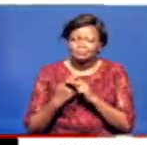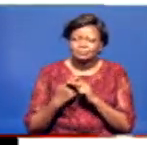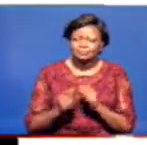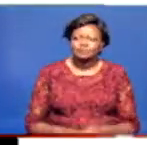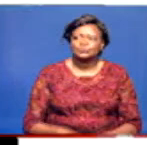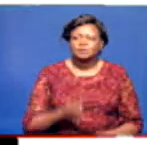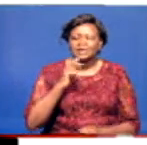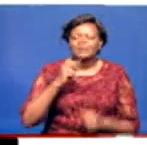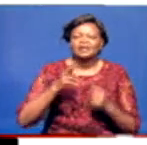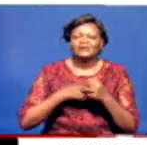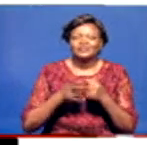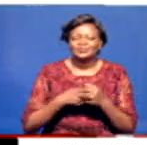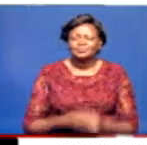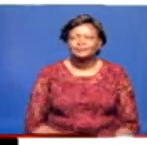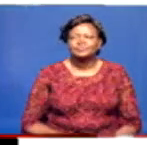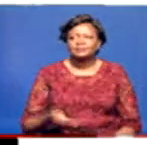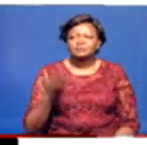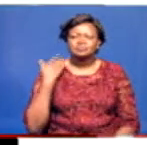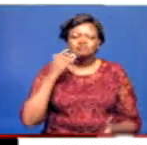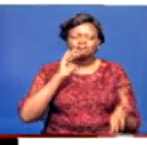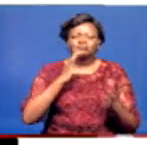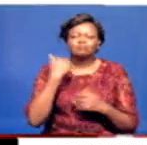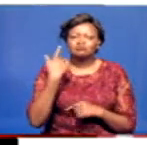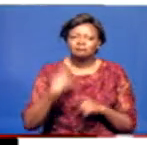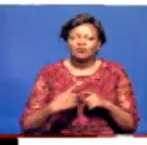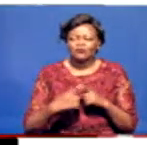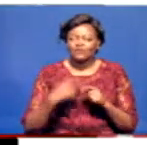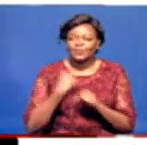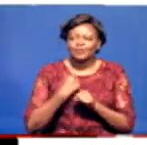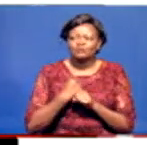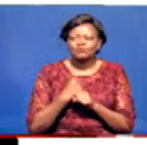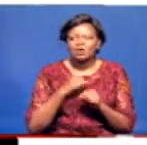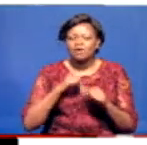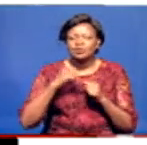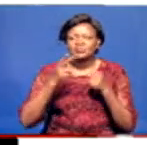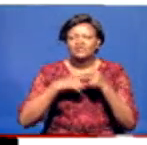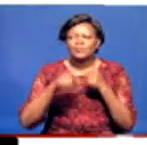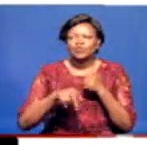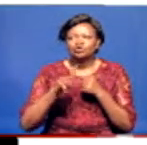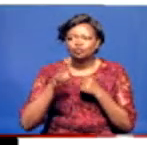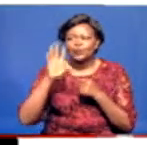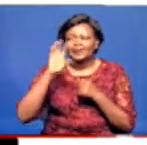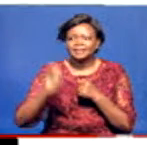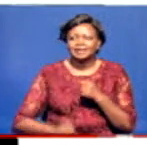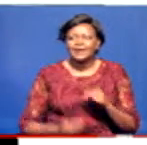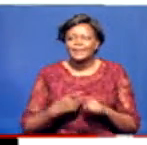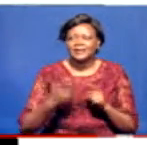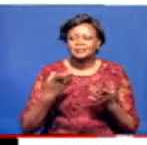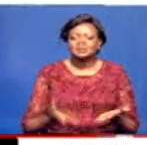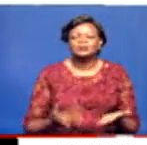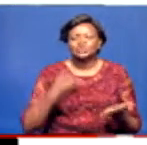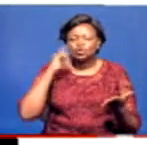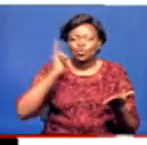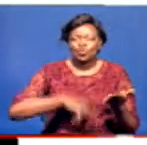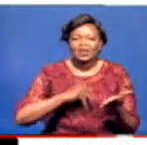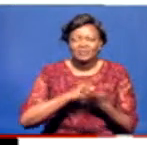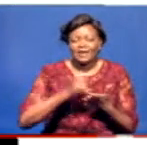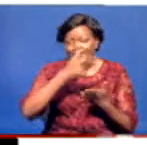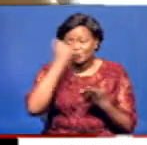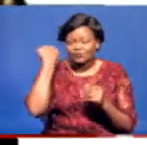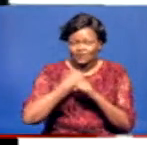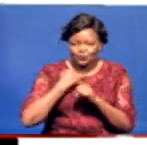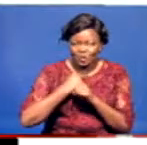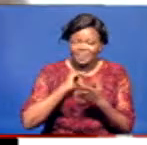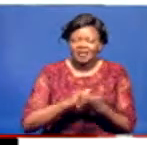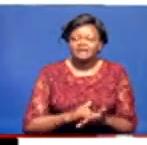For the last almost 5 years, we have been doing around 7.2%. But I want to say that because of the efforts